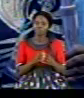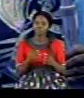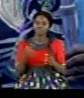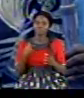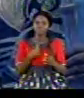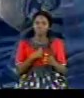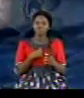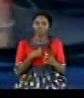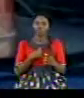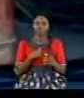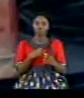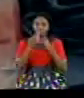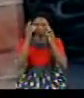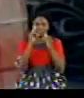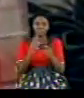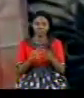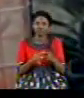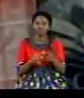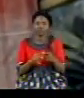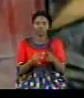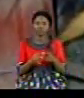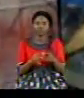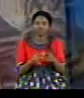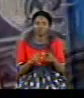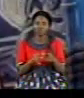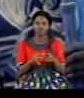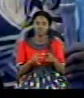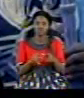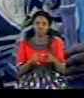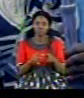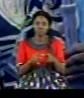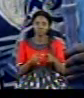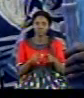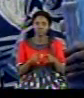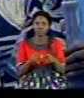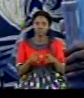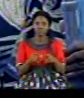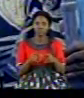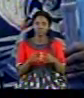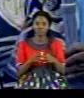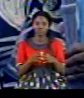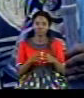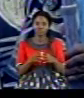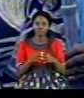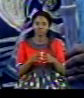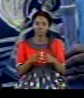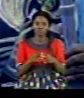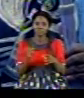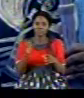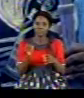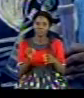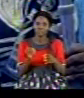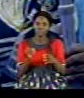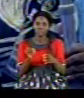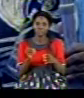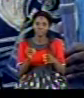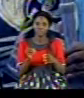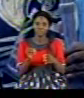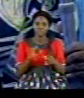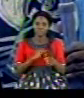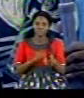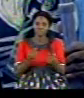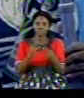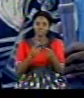to reach house. The stitches cut open. So we came back to the